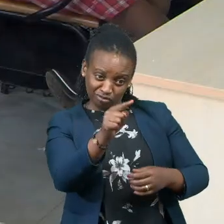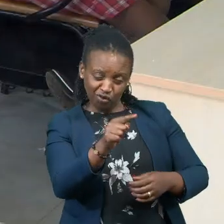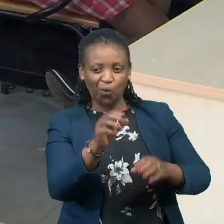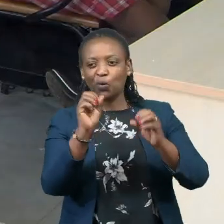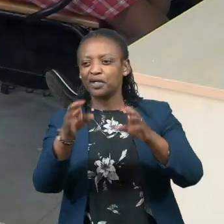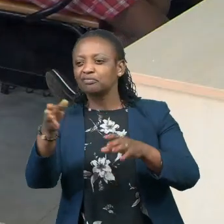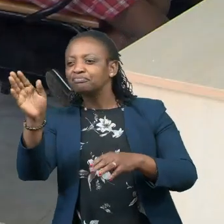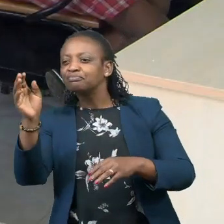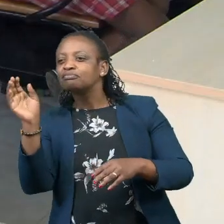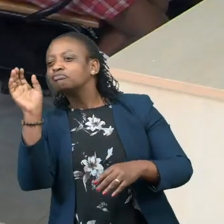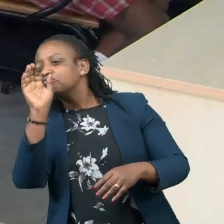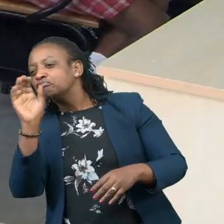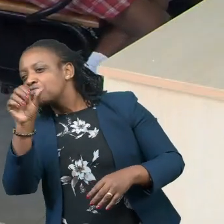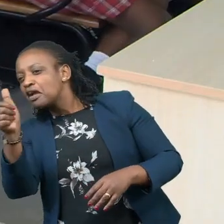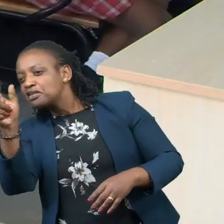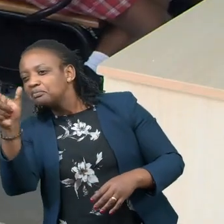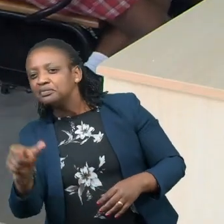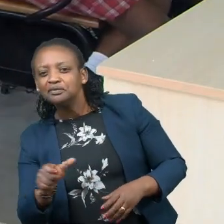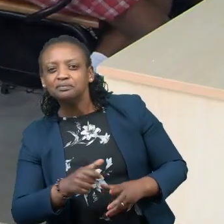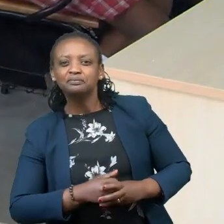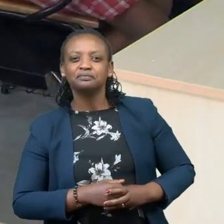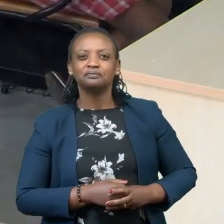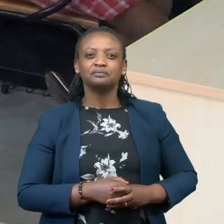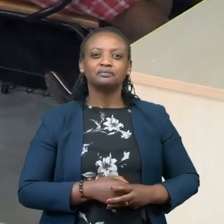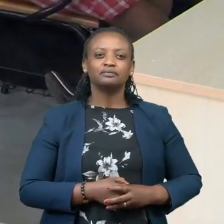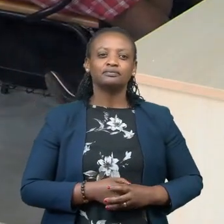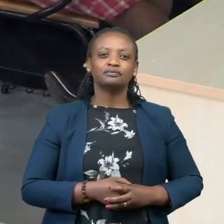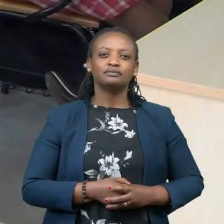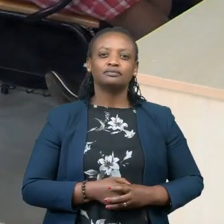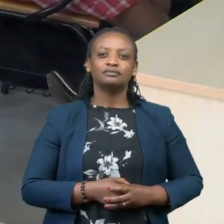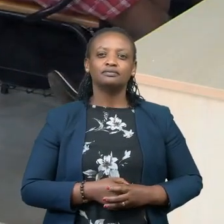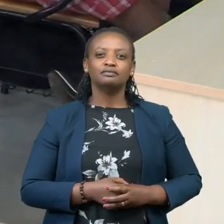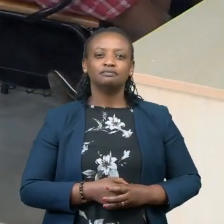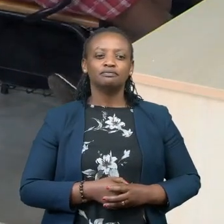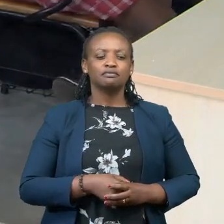right? Let me get someone else.